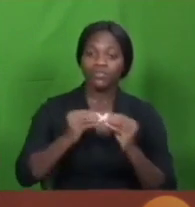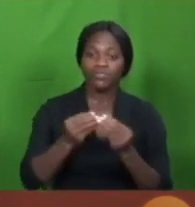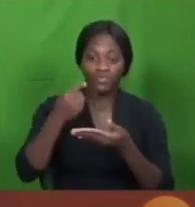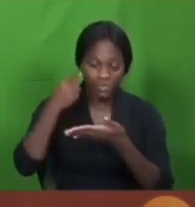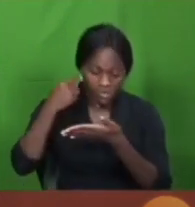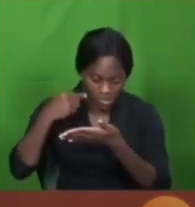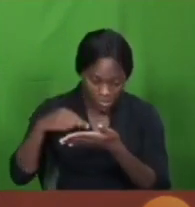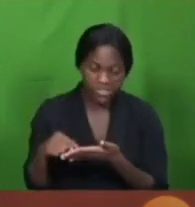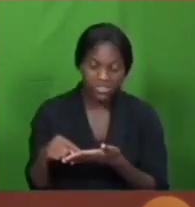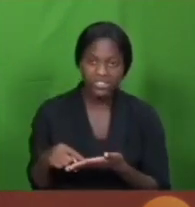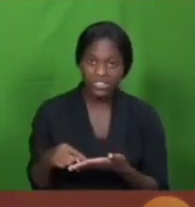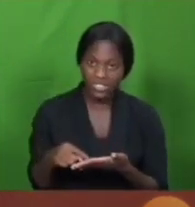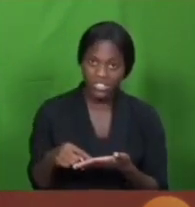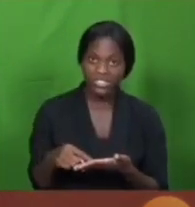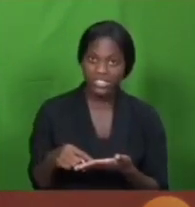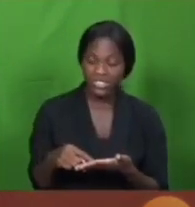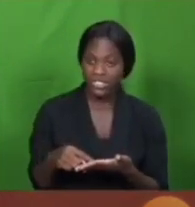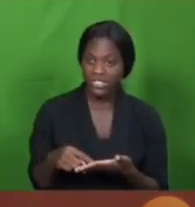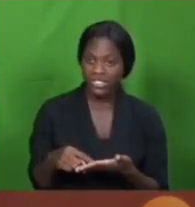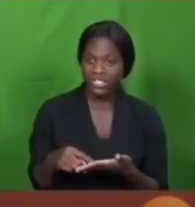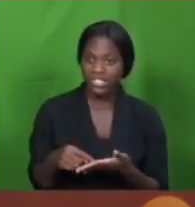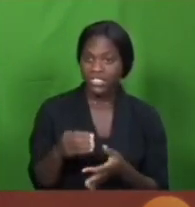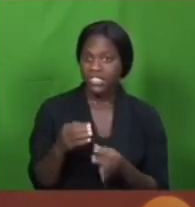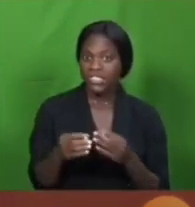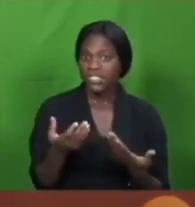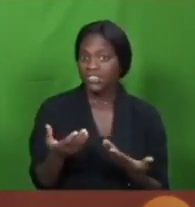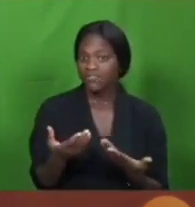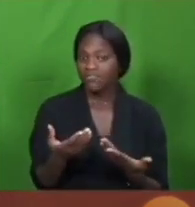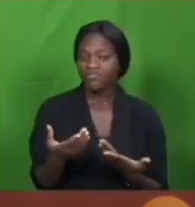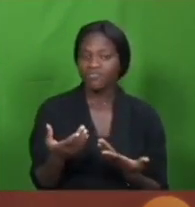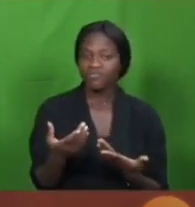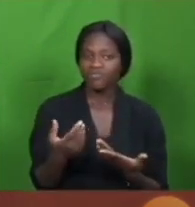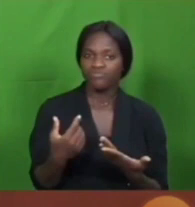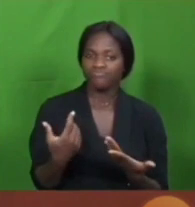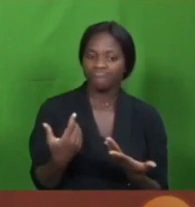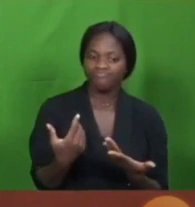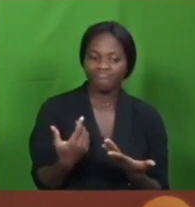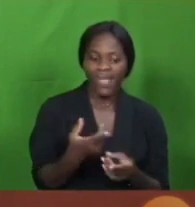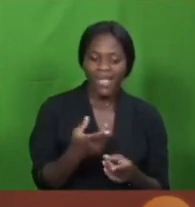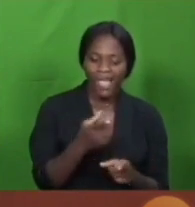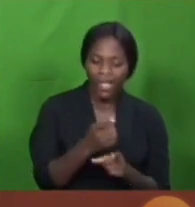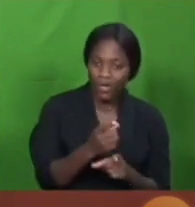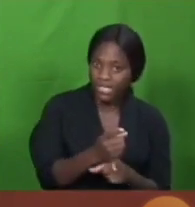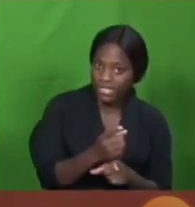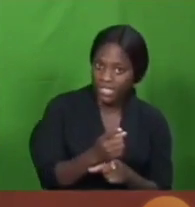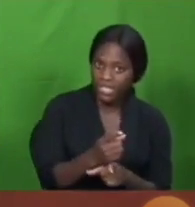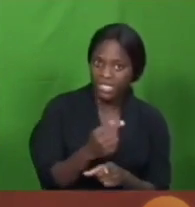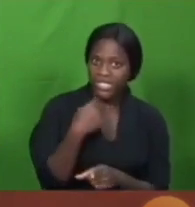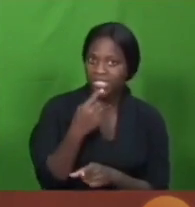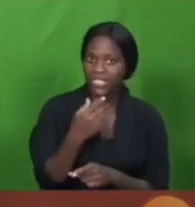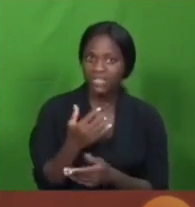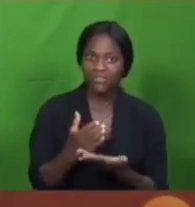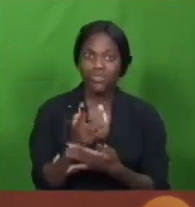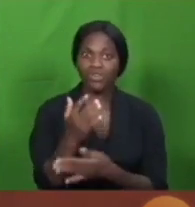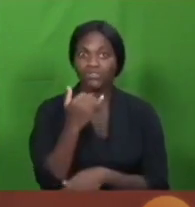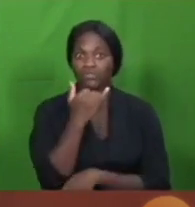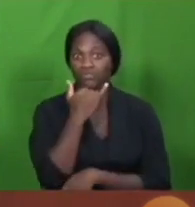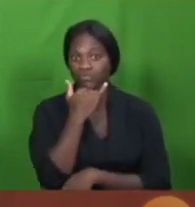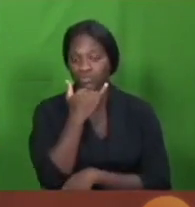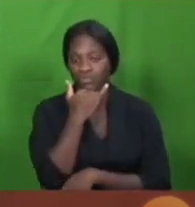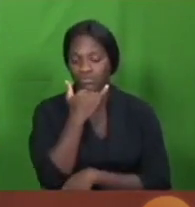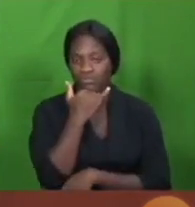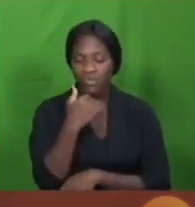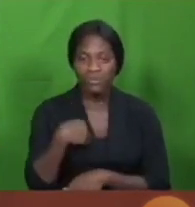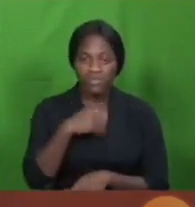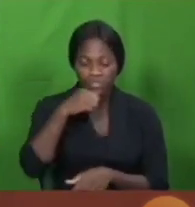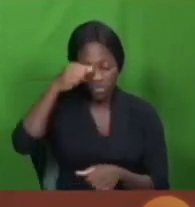it, whether the issue of consistency they raised, it happened. But I don't recollect, like the majority